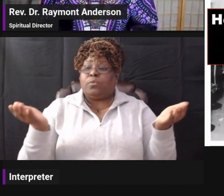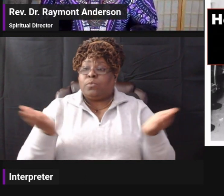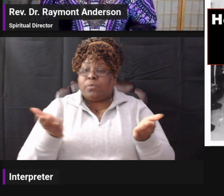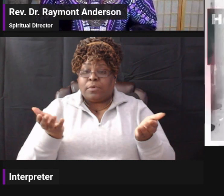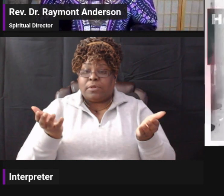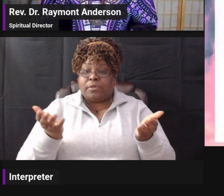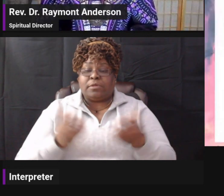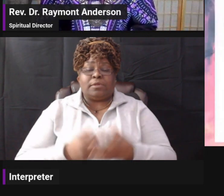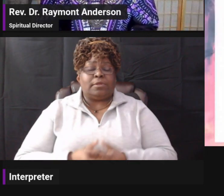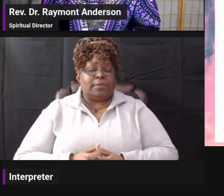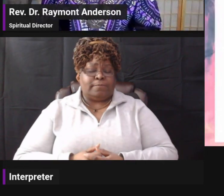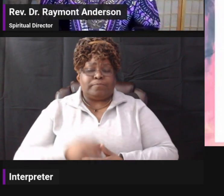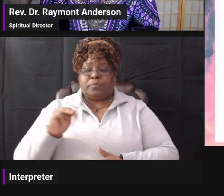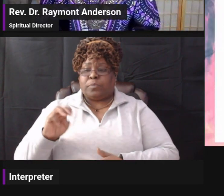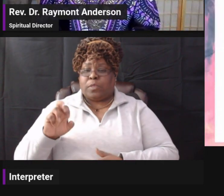systems?